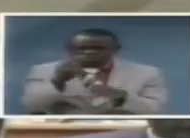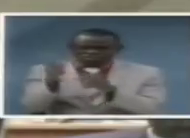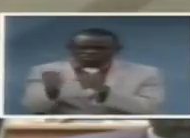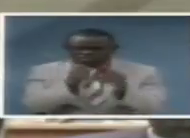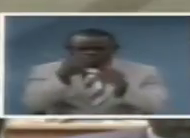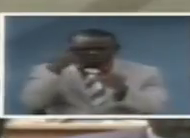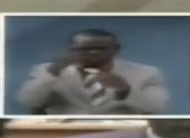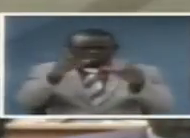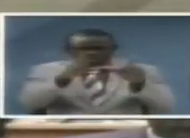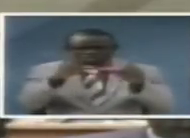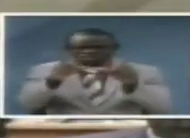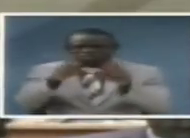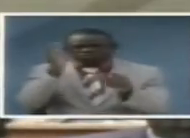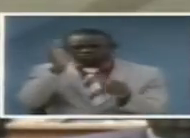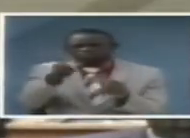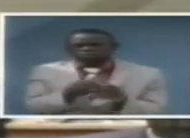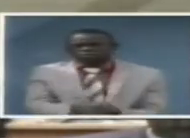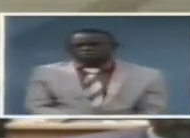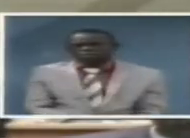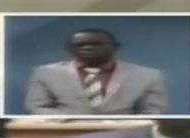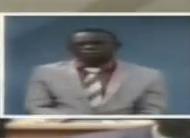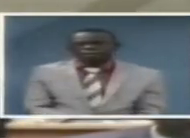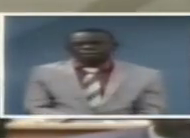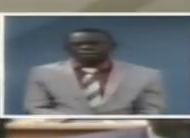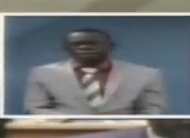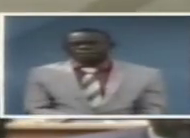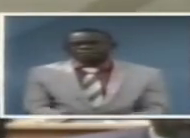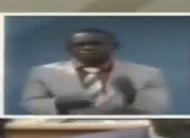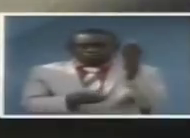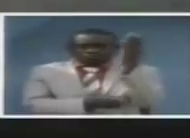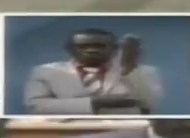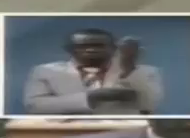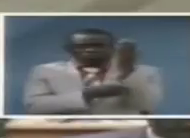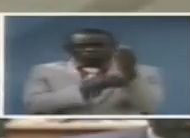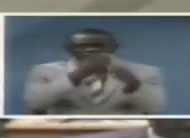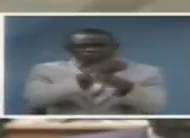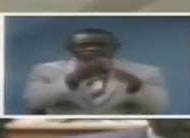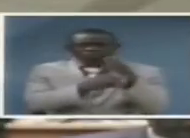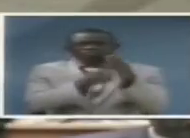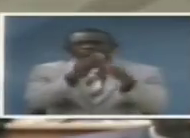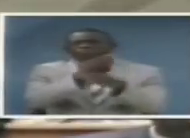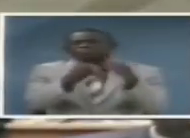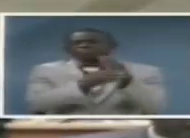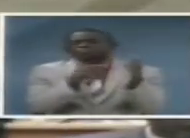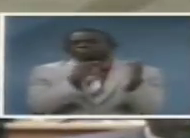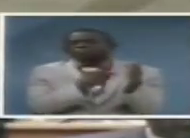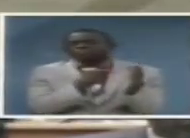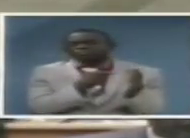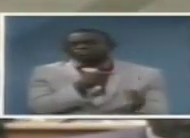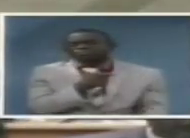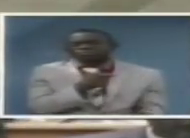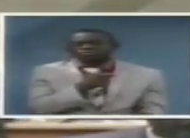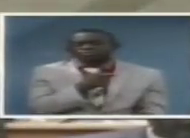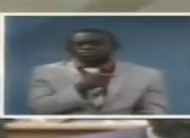system. Mr. Speaker, with regard to infrastructure development, government will, through an